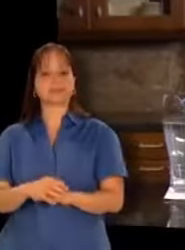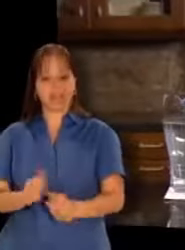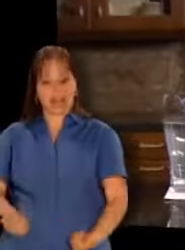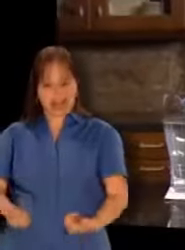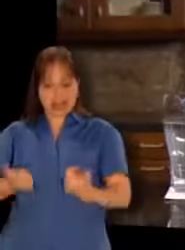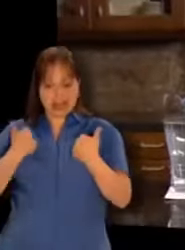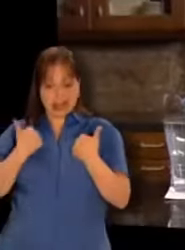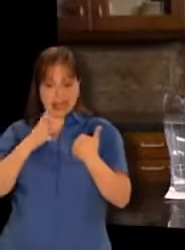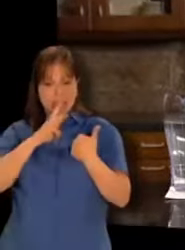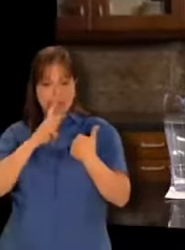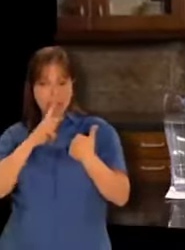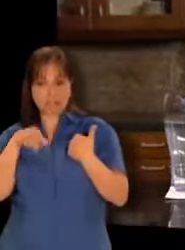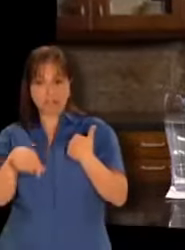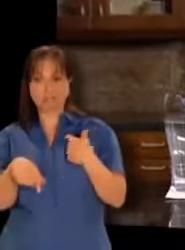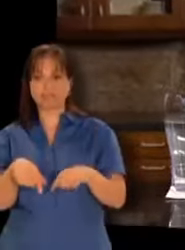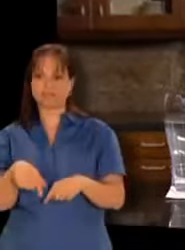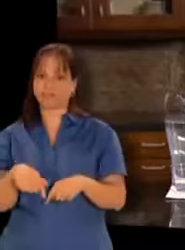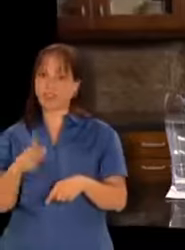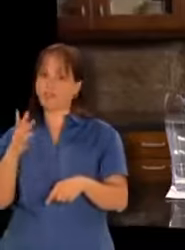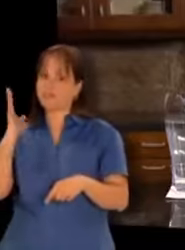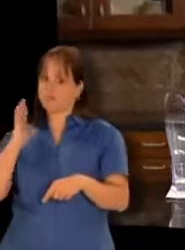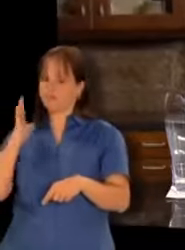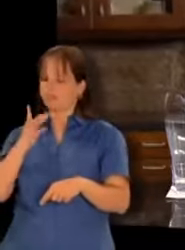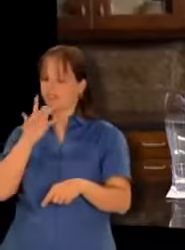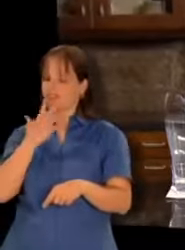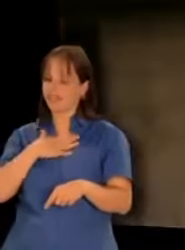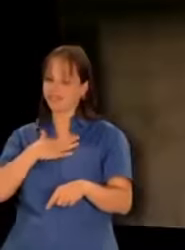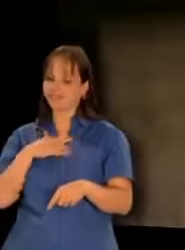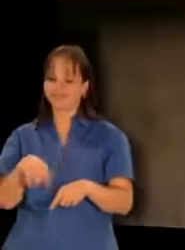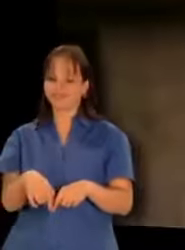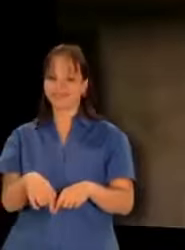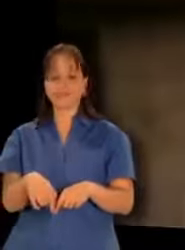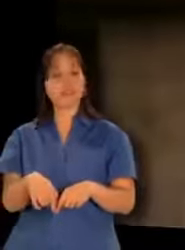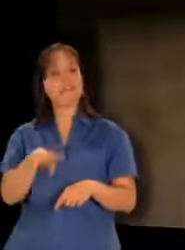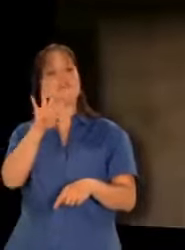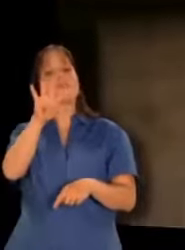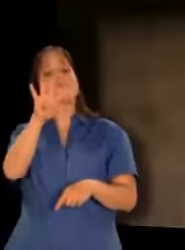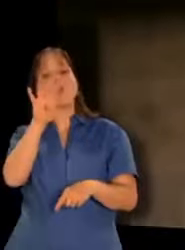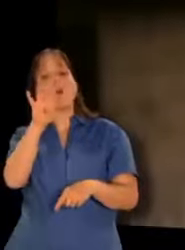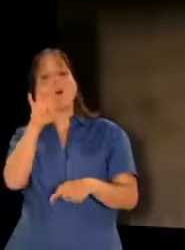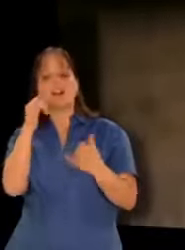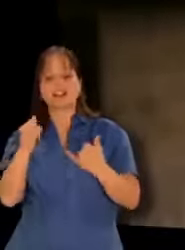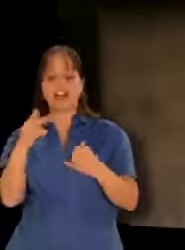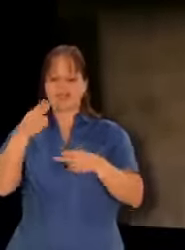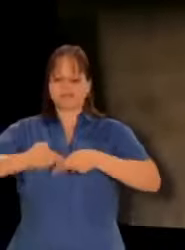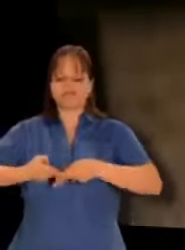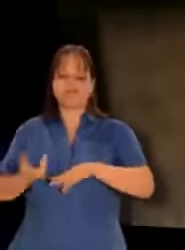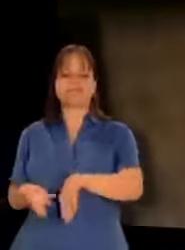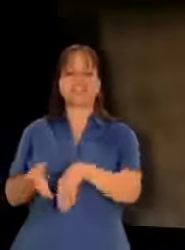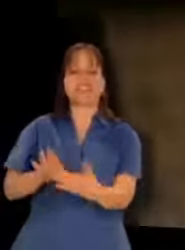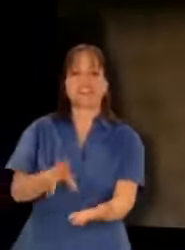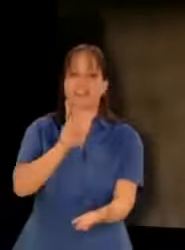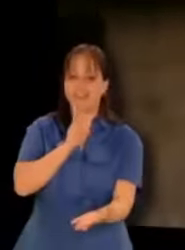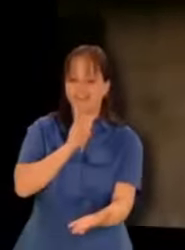Alive Water. This was one of my favorite ones. 400, now I call it dead water.